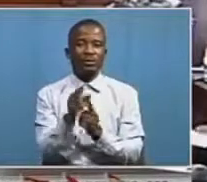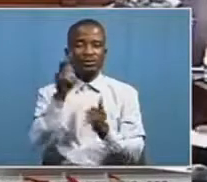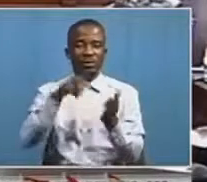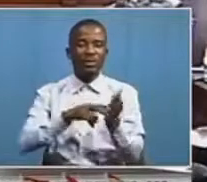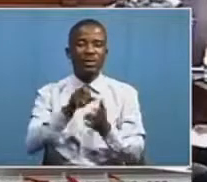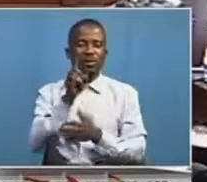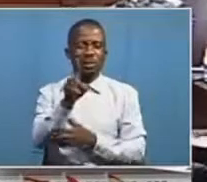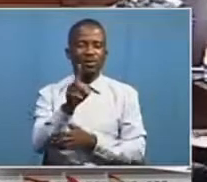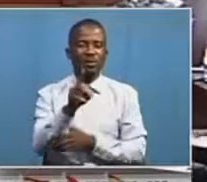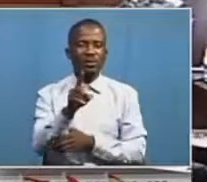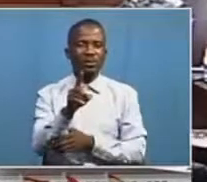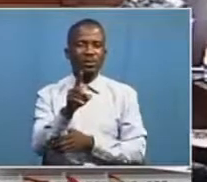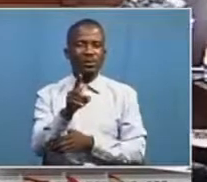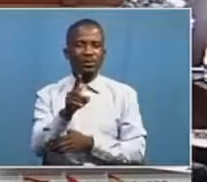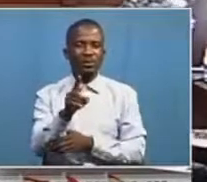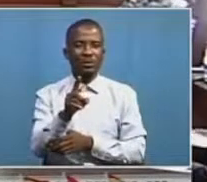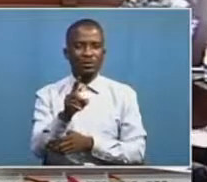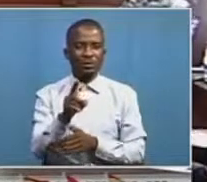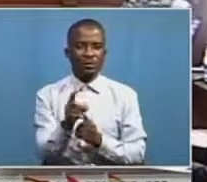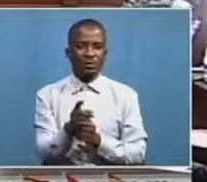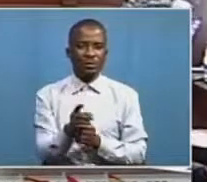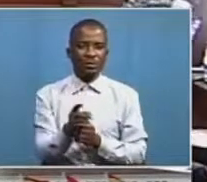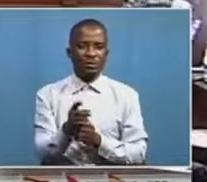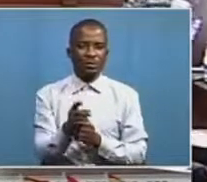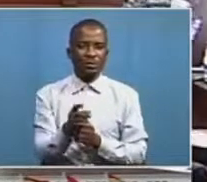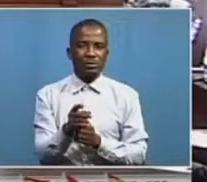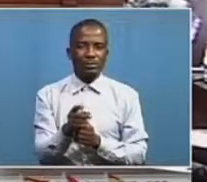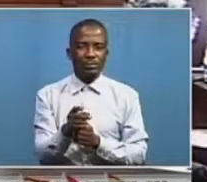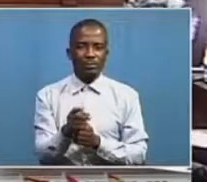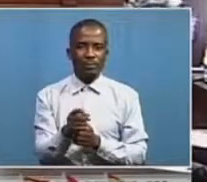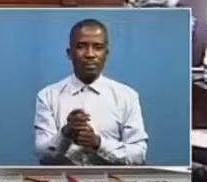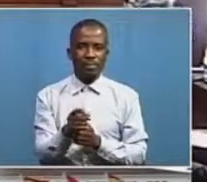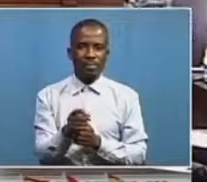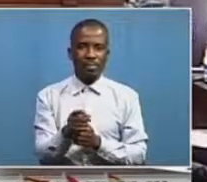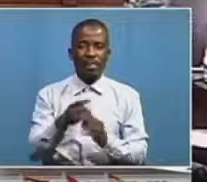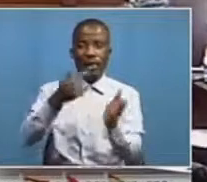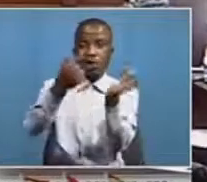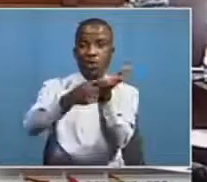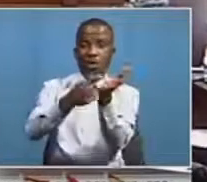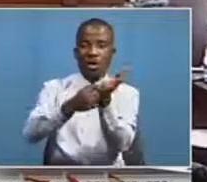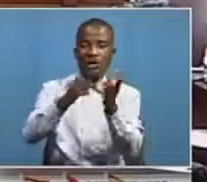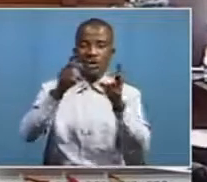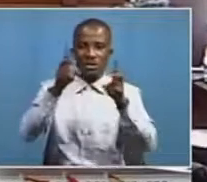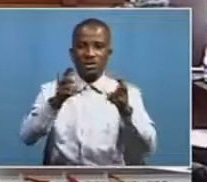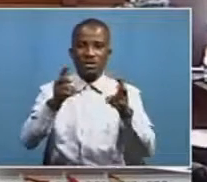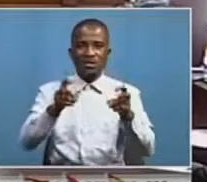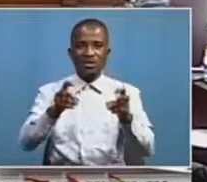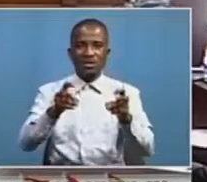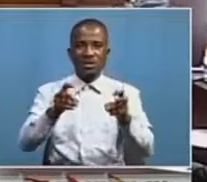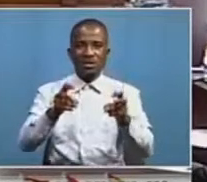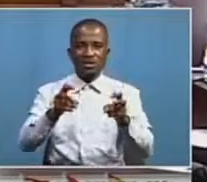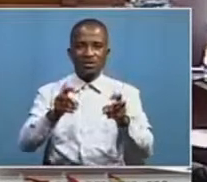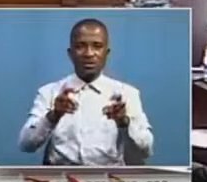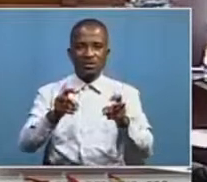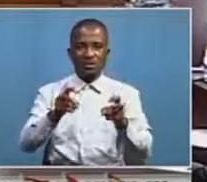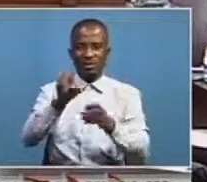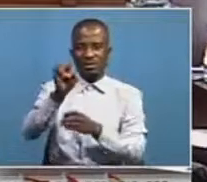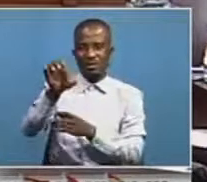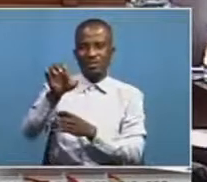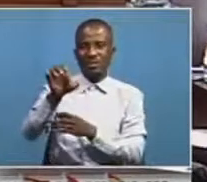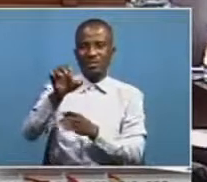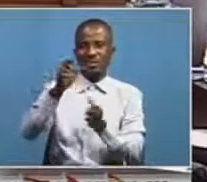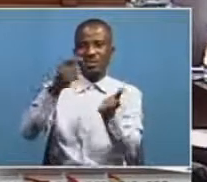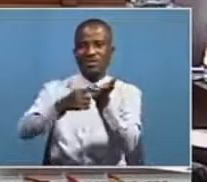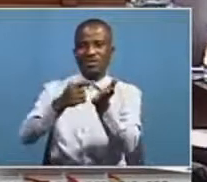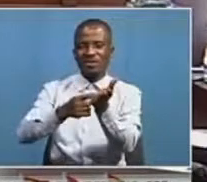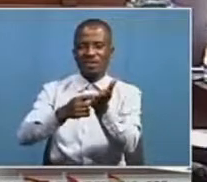2001, Uganda Supreme Court. In the Ugandan case of Besege versus Museveni and the Electoral Commission of Uganda,